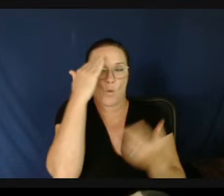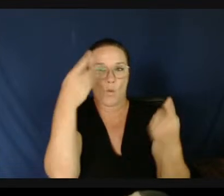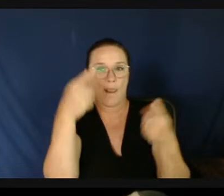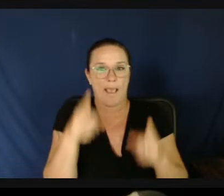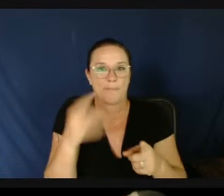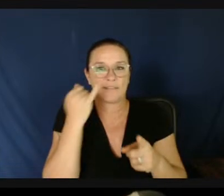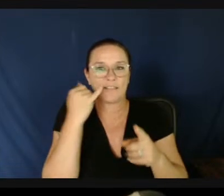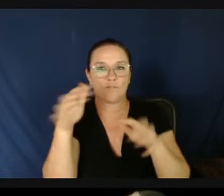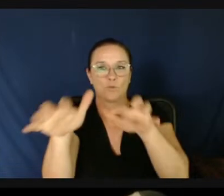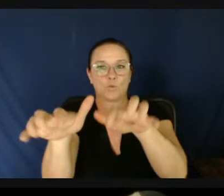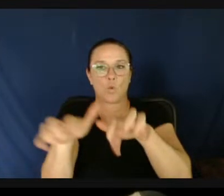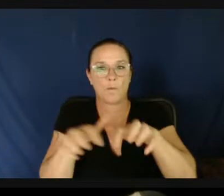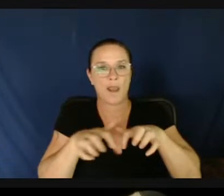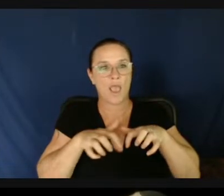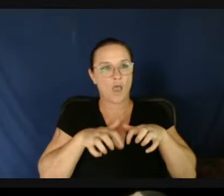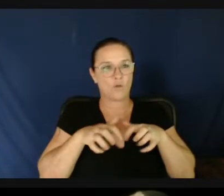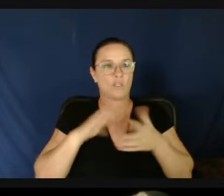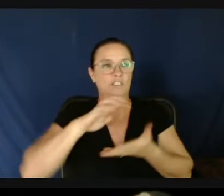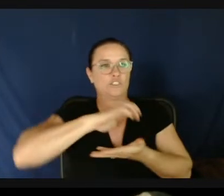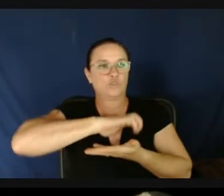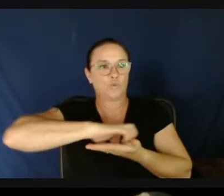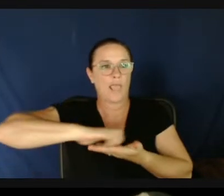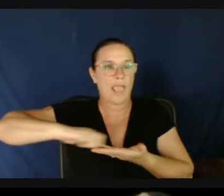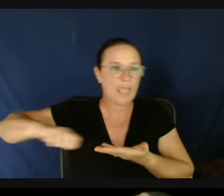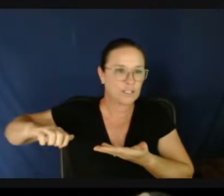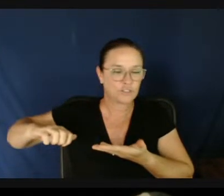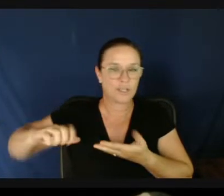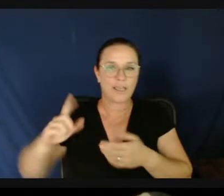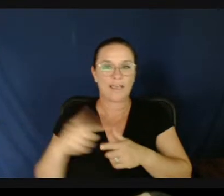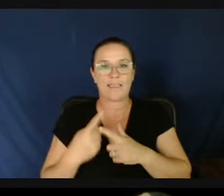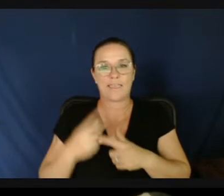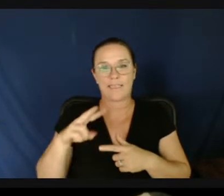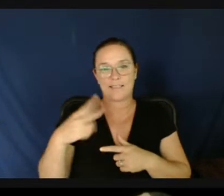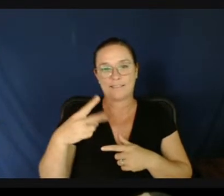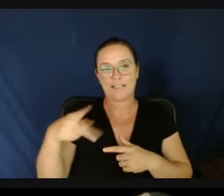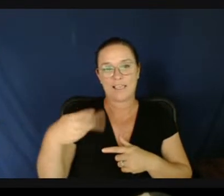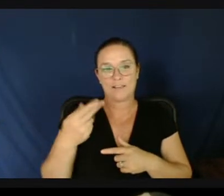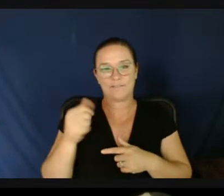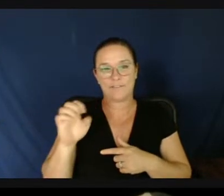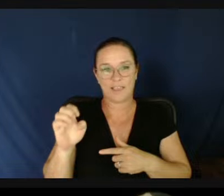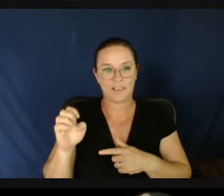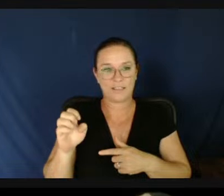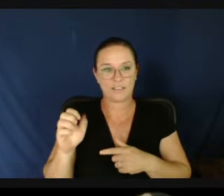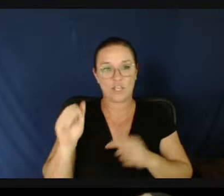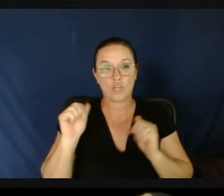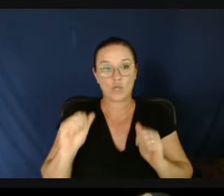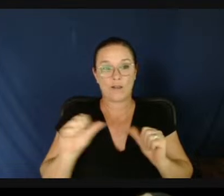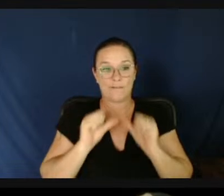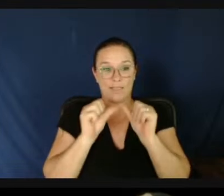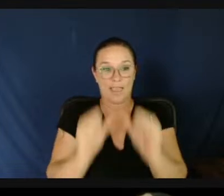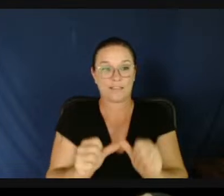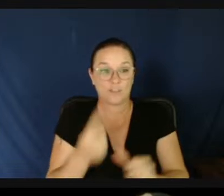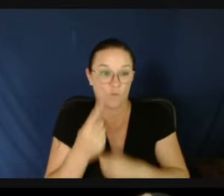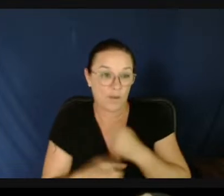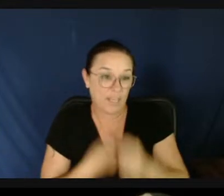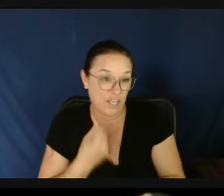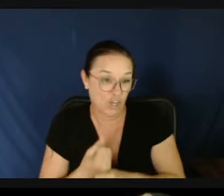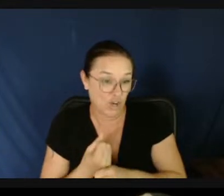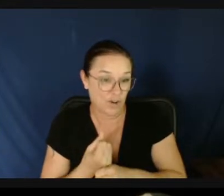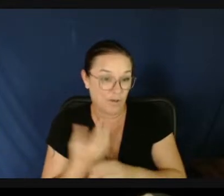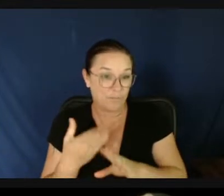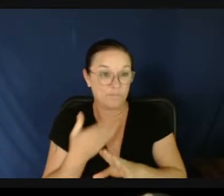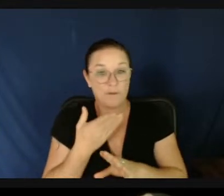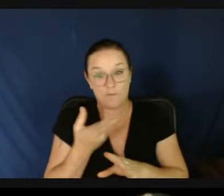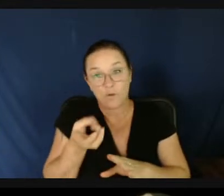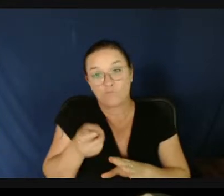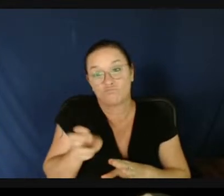out, because then that second phase, throwing it out there, could have lasted a year even before transitioning